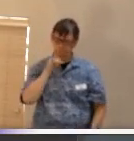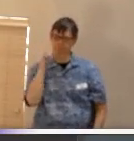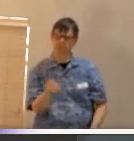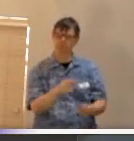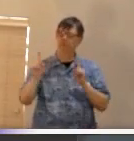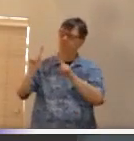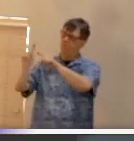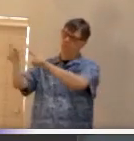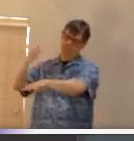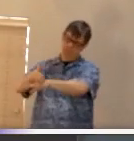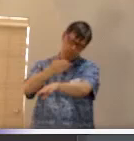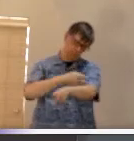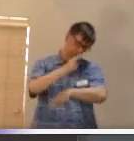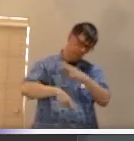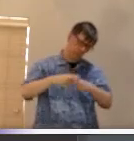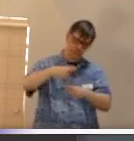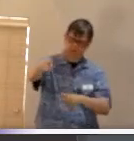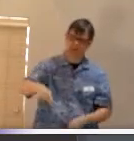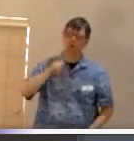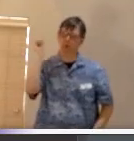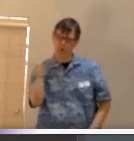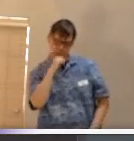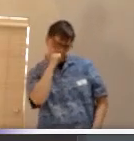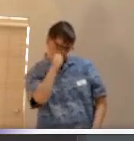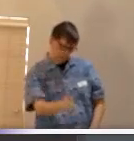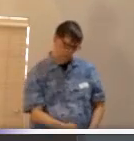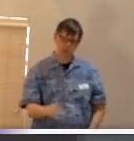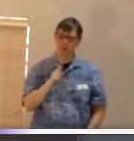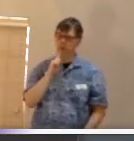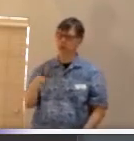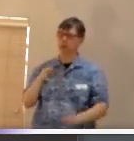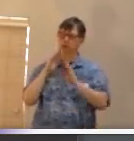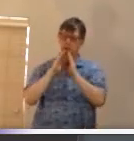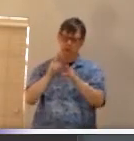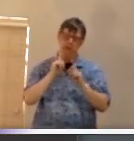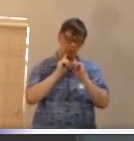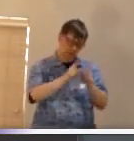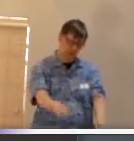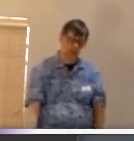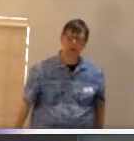vibrational pattern of your world. So your only responsibility, and Ernest Holmes does say this, right?